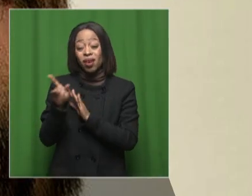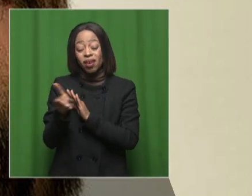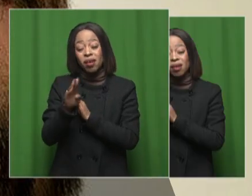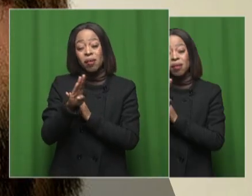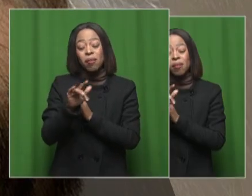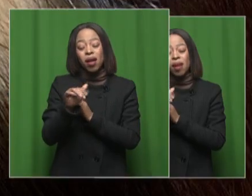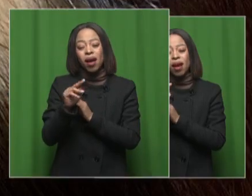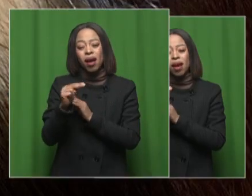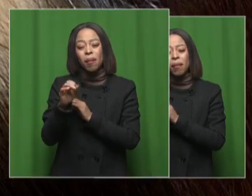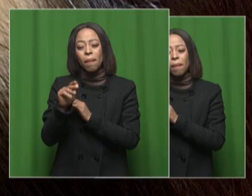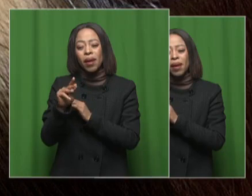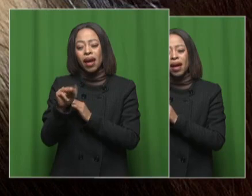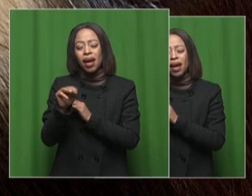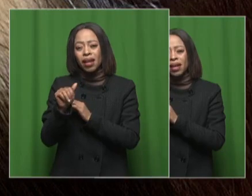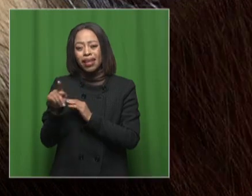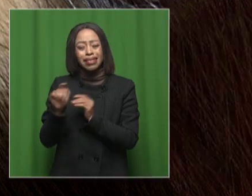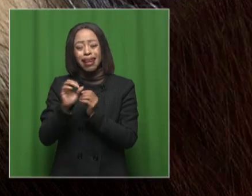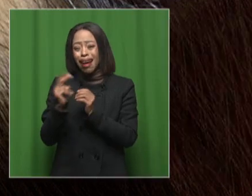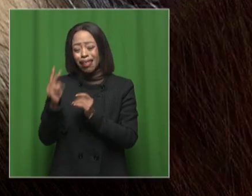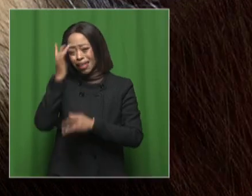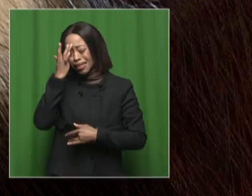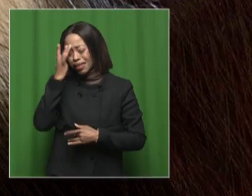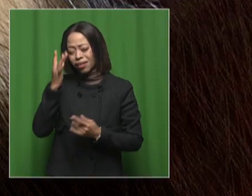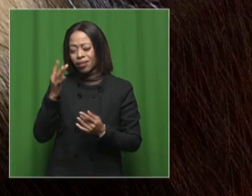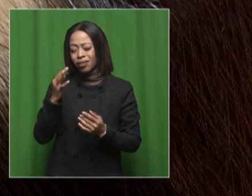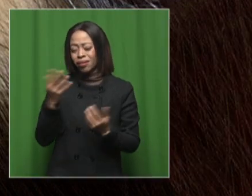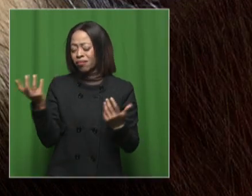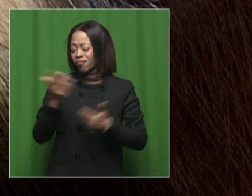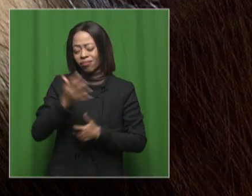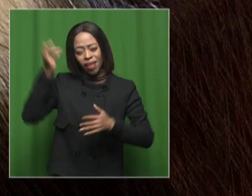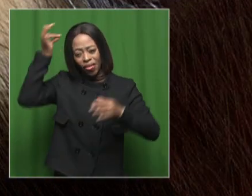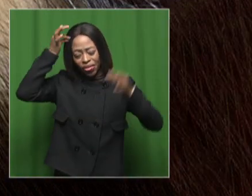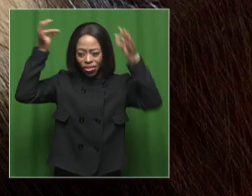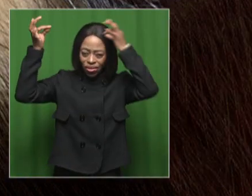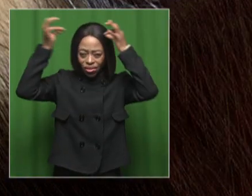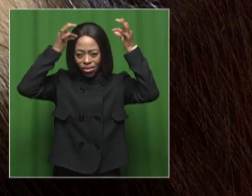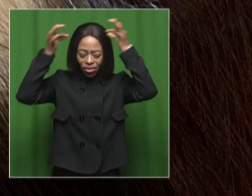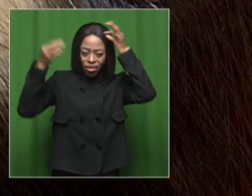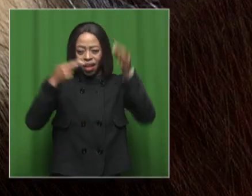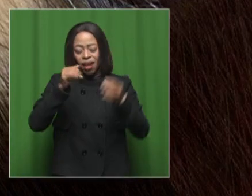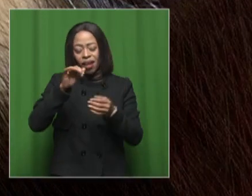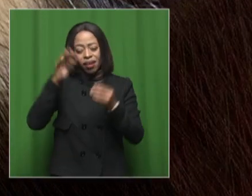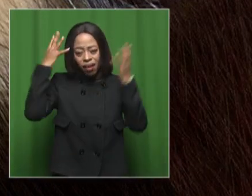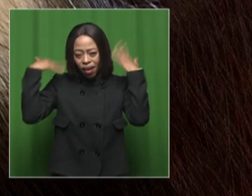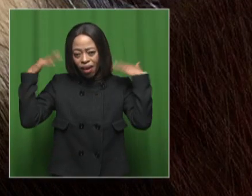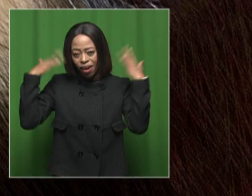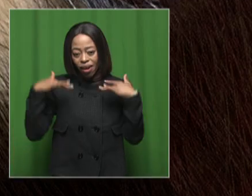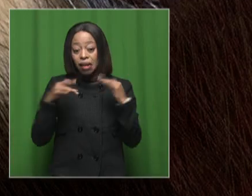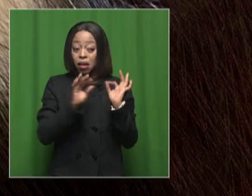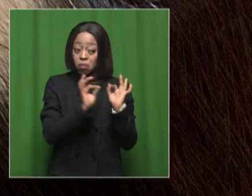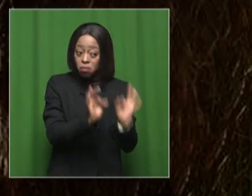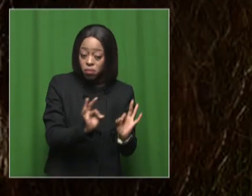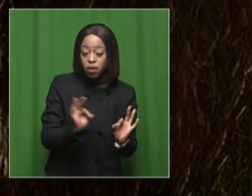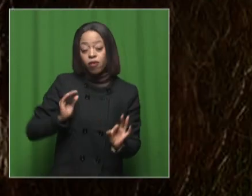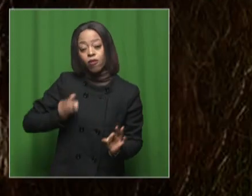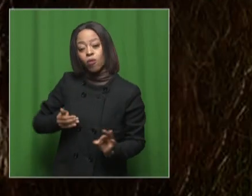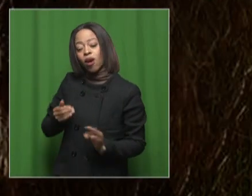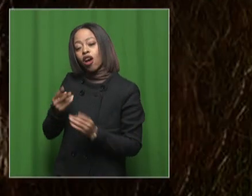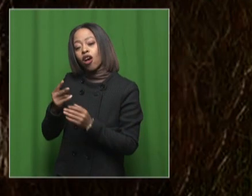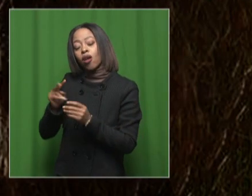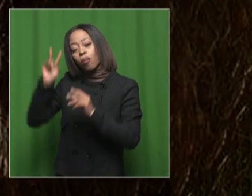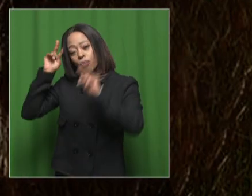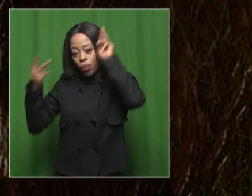planus, CCCA, all these other conditions I've mentioned. Hair transplant works very well for patients who have female pattern hair loss or